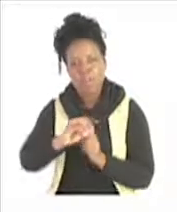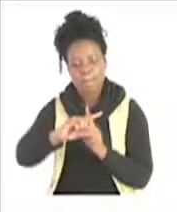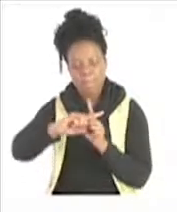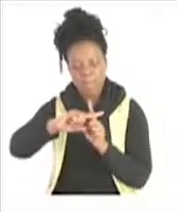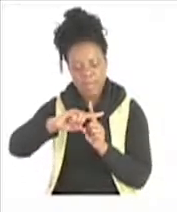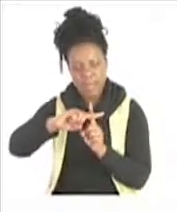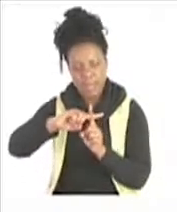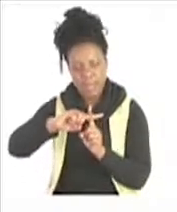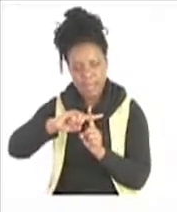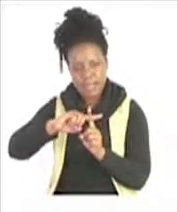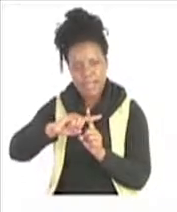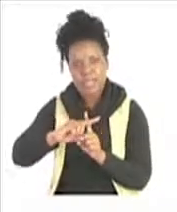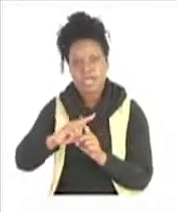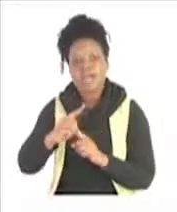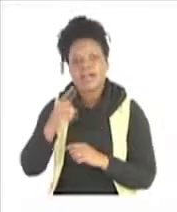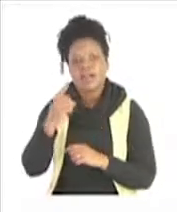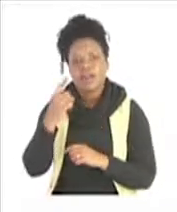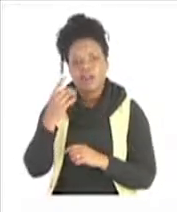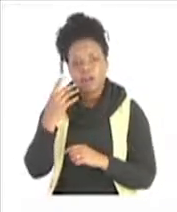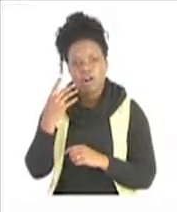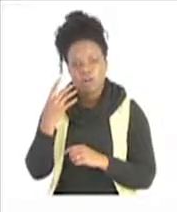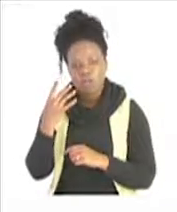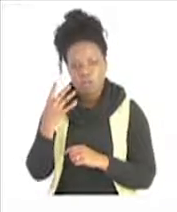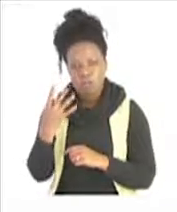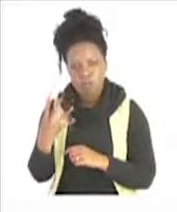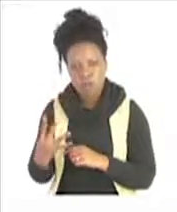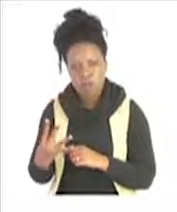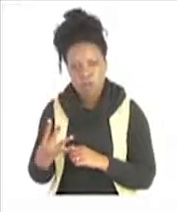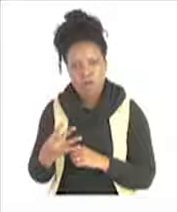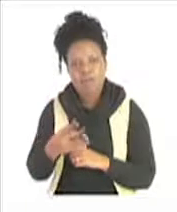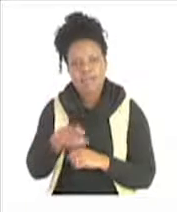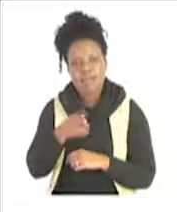last, and that is equal to